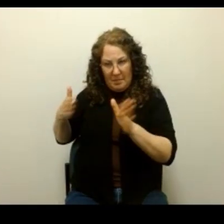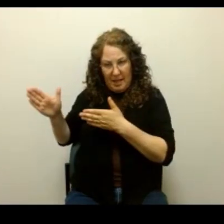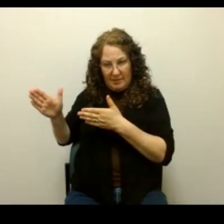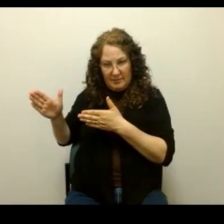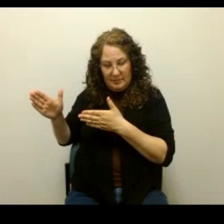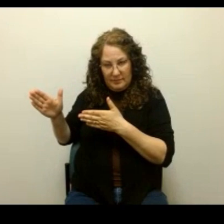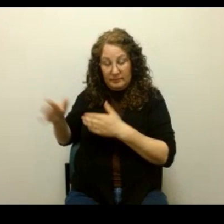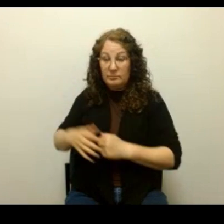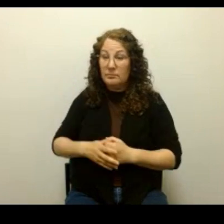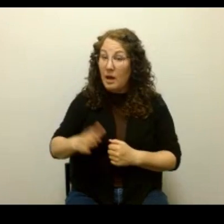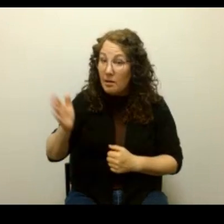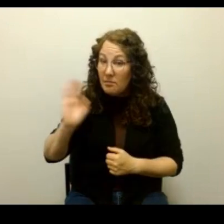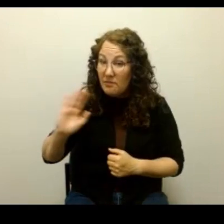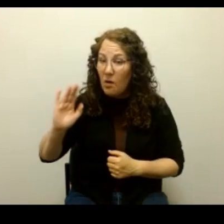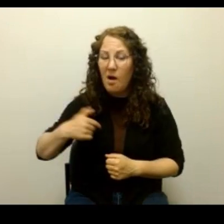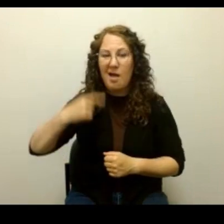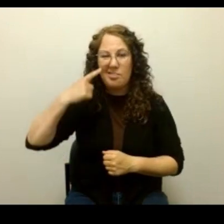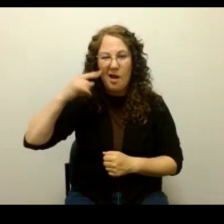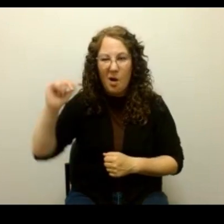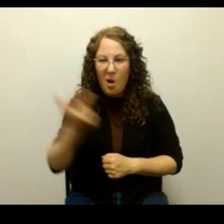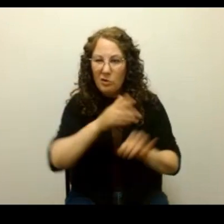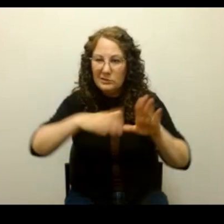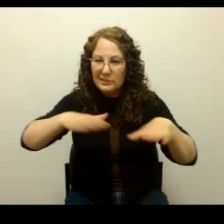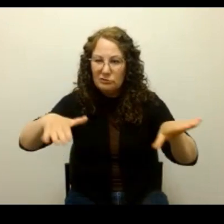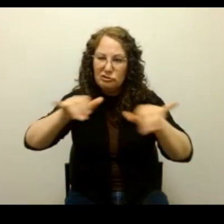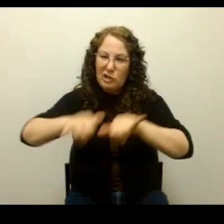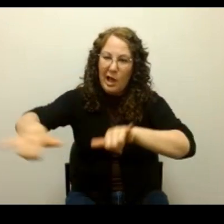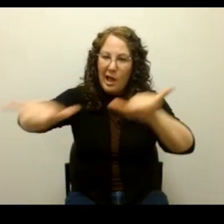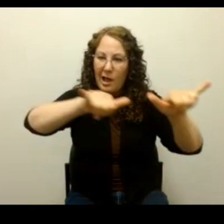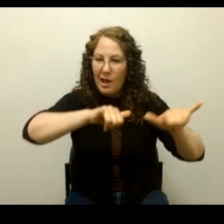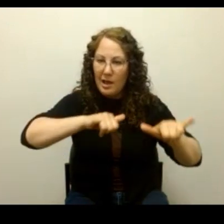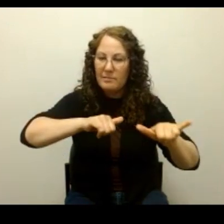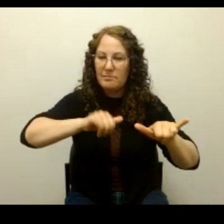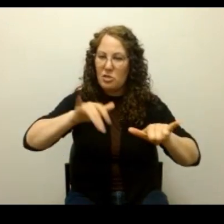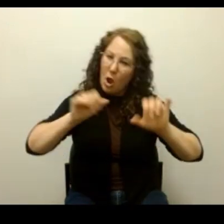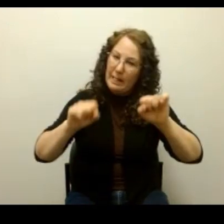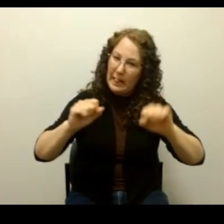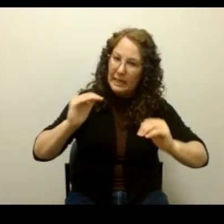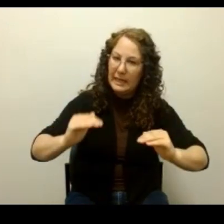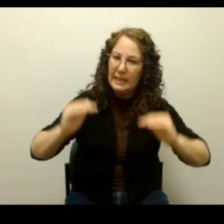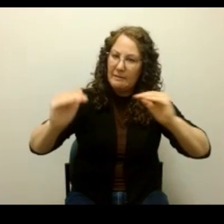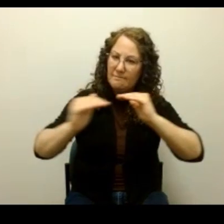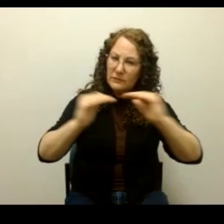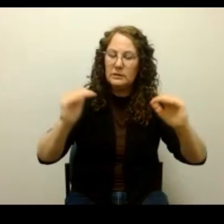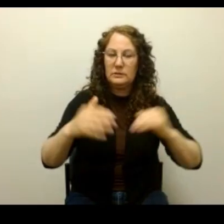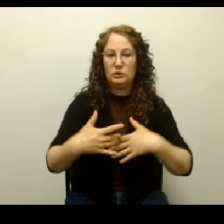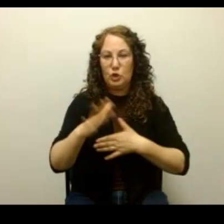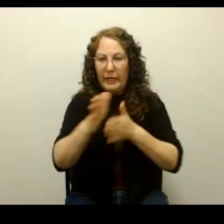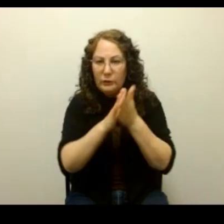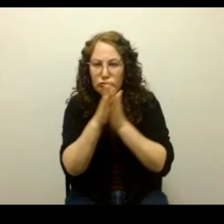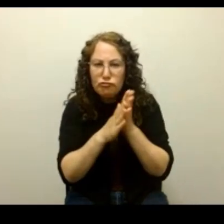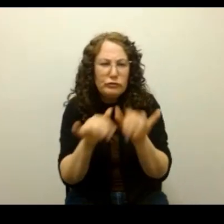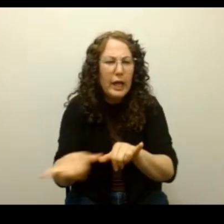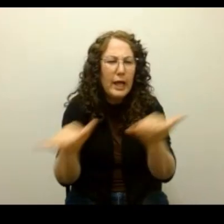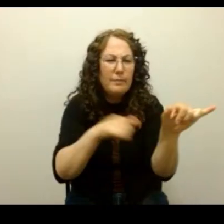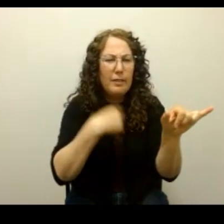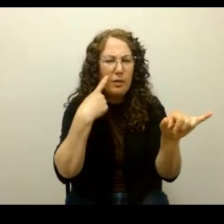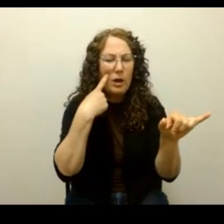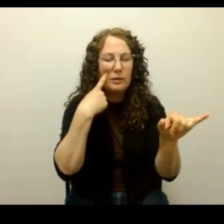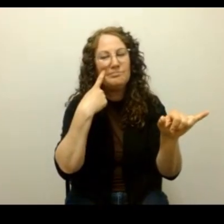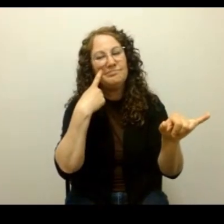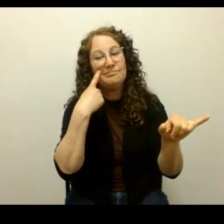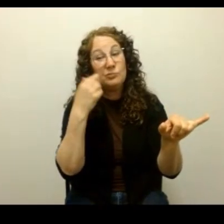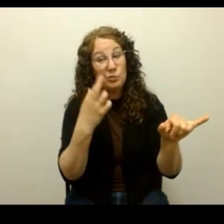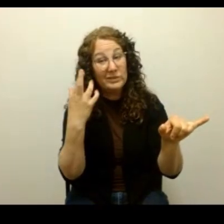Previously, I thought all children were similar in their ability levels and interests. This might be due to my lack of